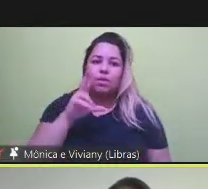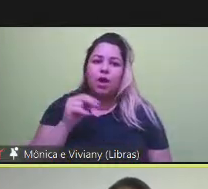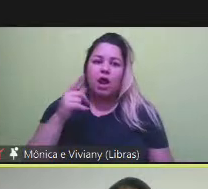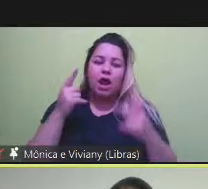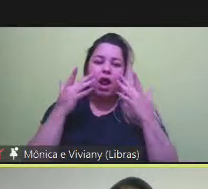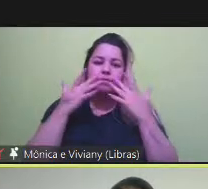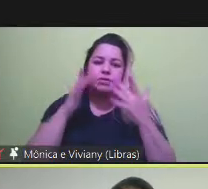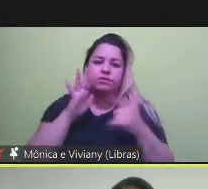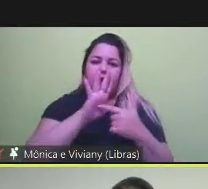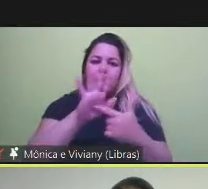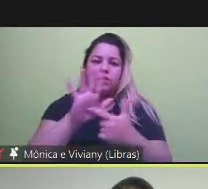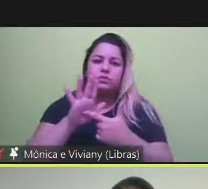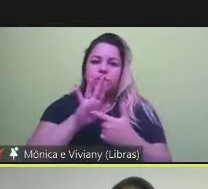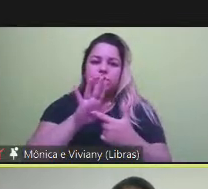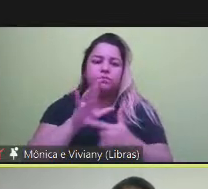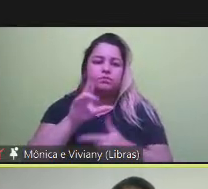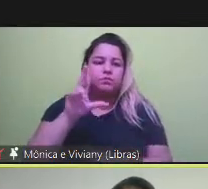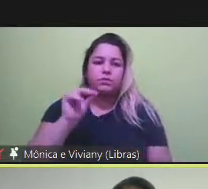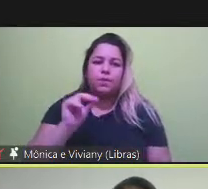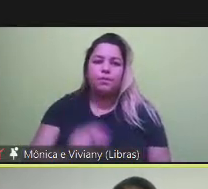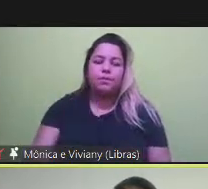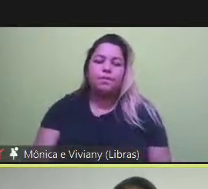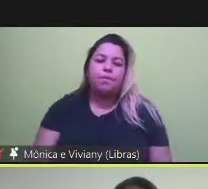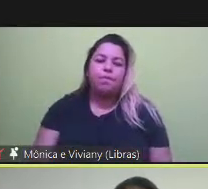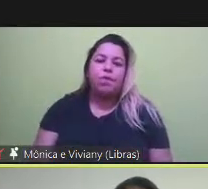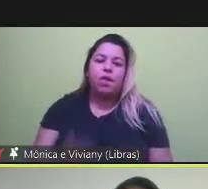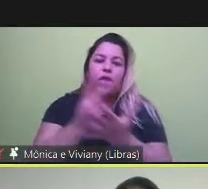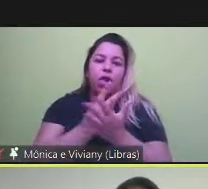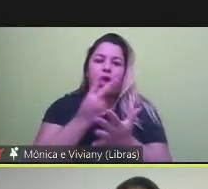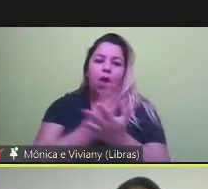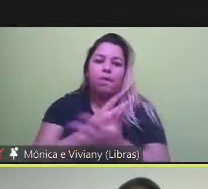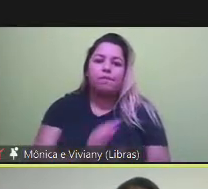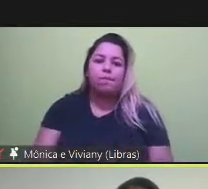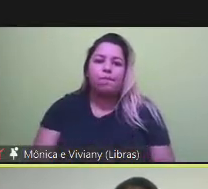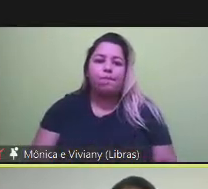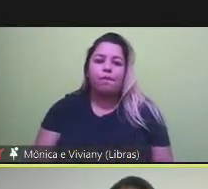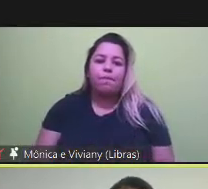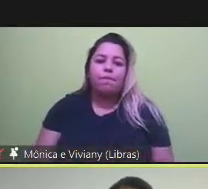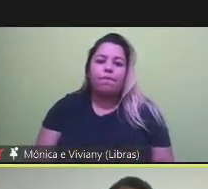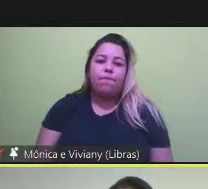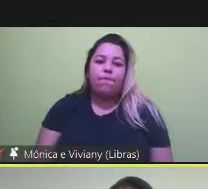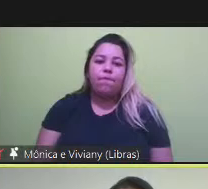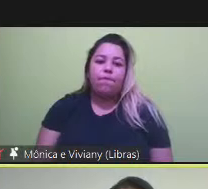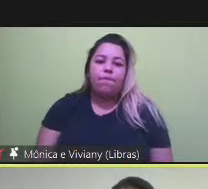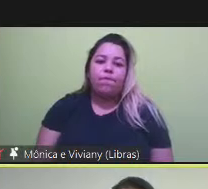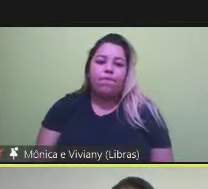Sorry, but it's not this one. I think it's the wrong presentation.